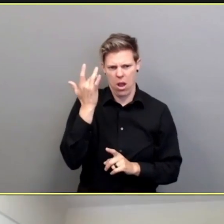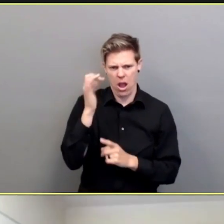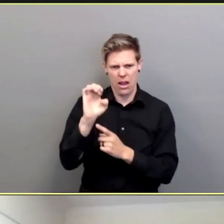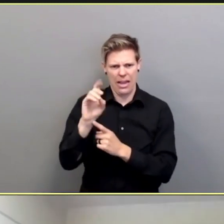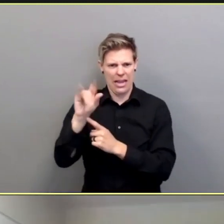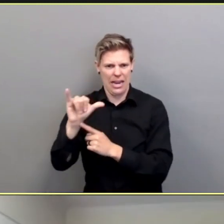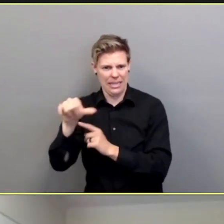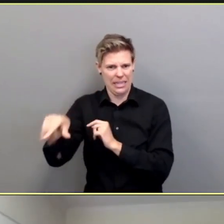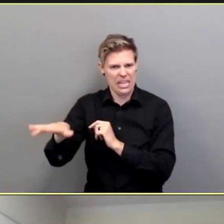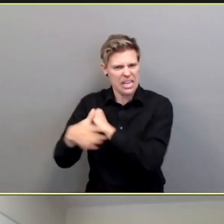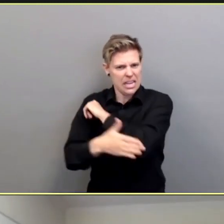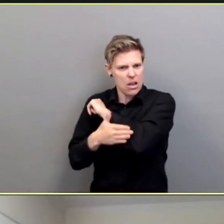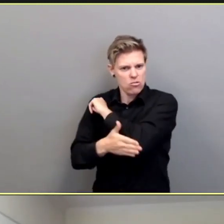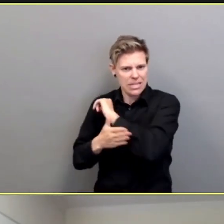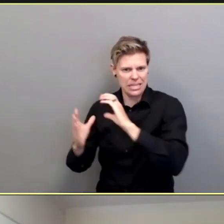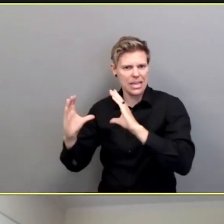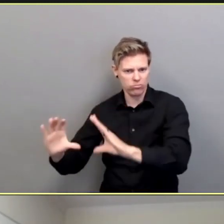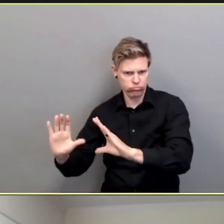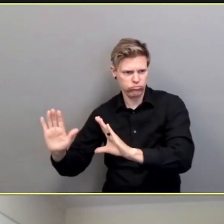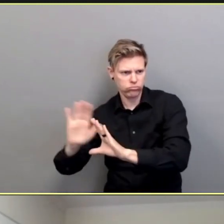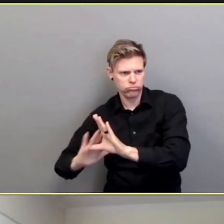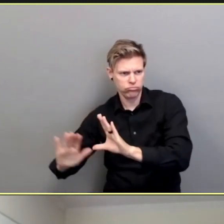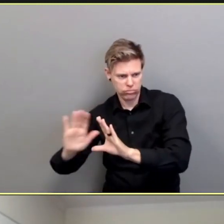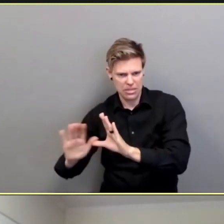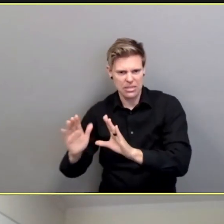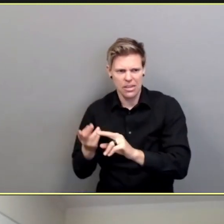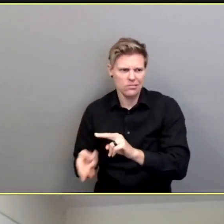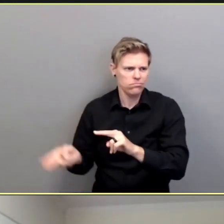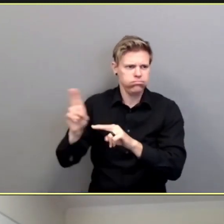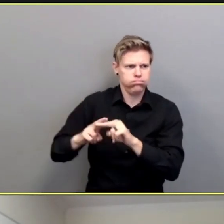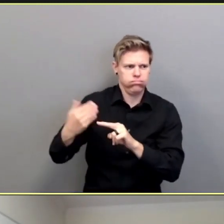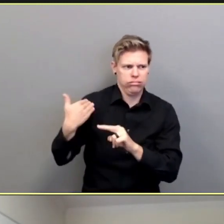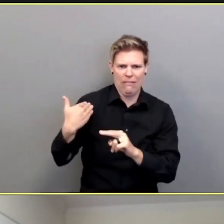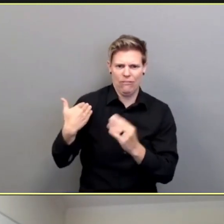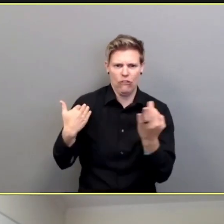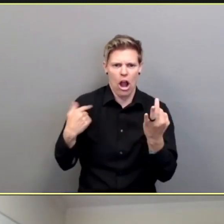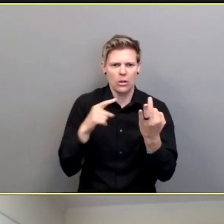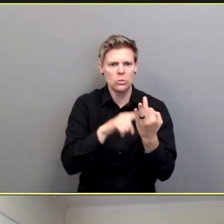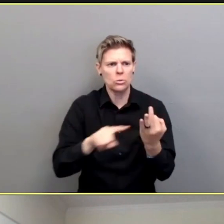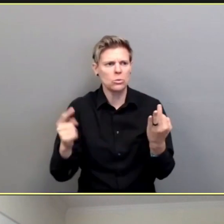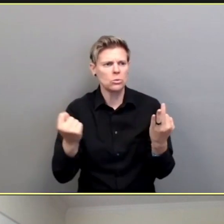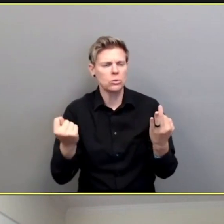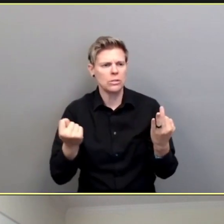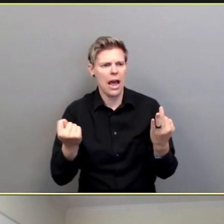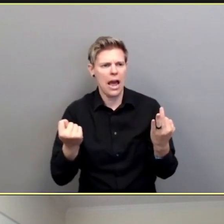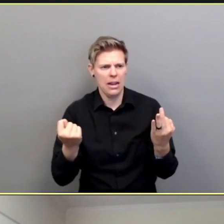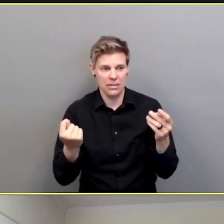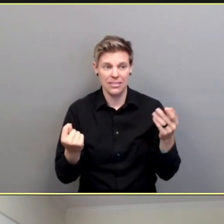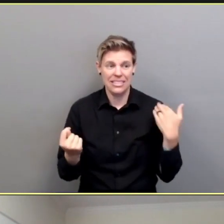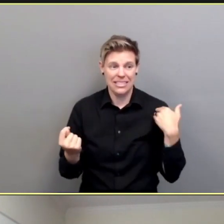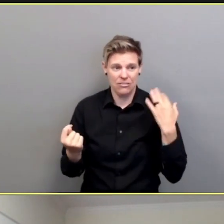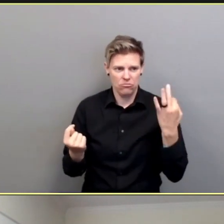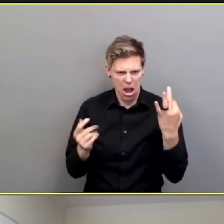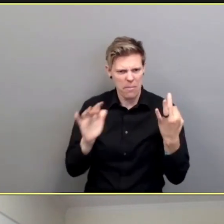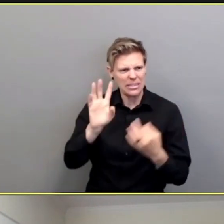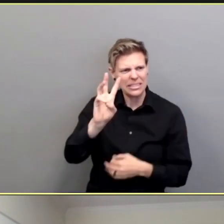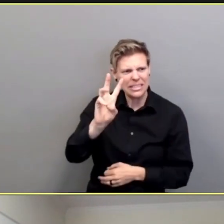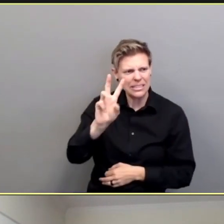Friday to Tuesday. We had 63 new cases on Friday and